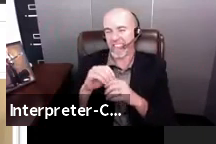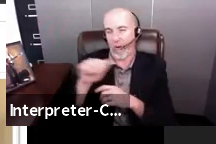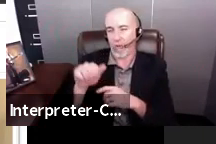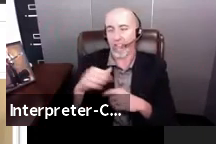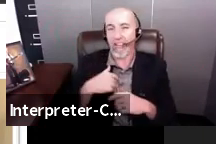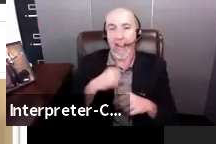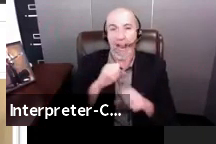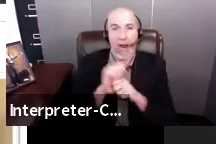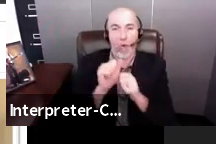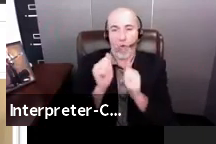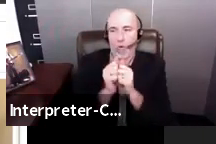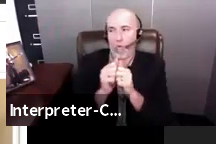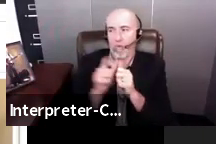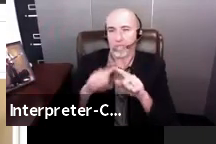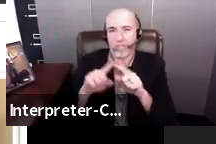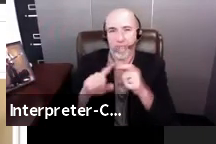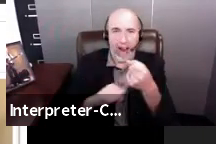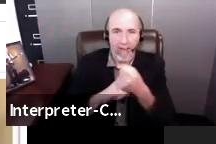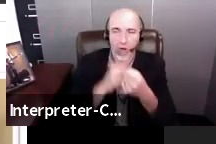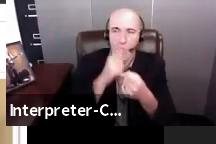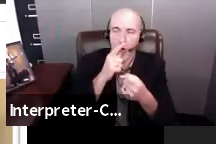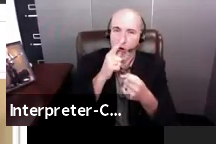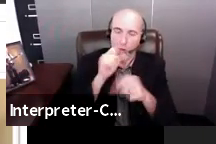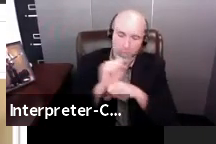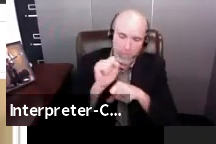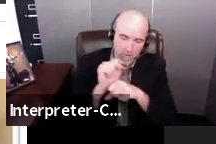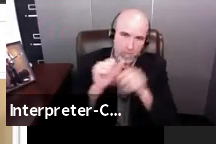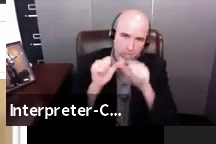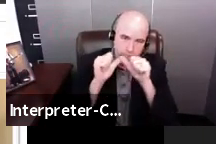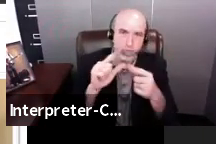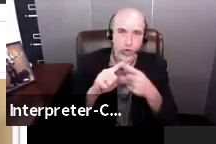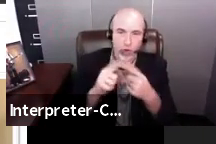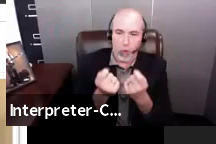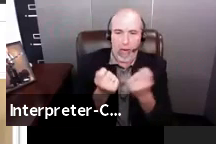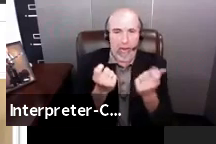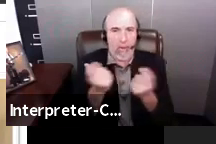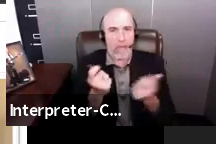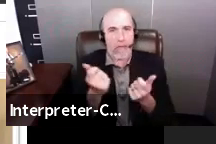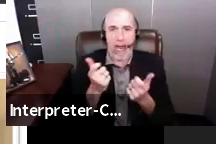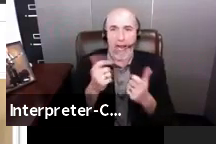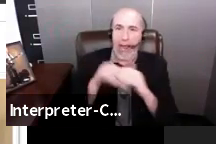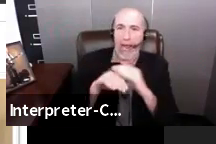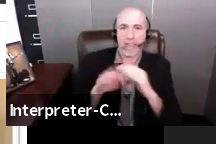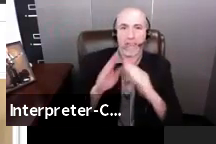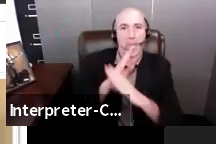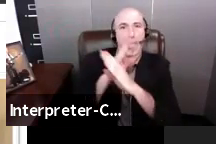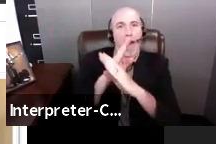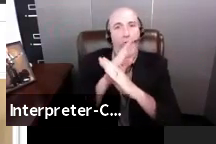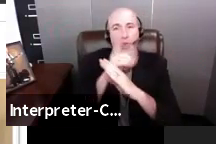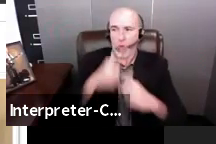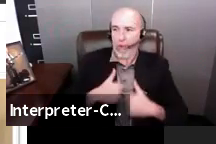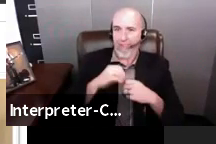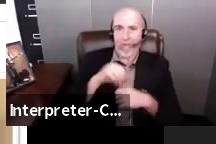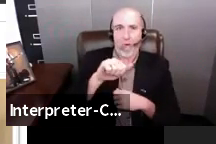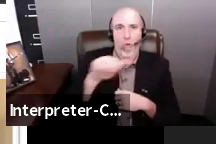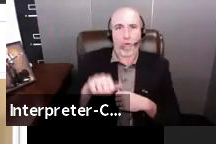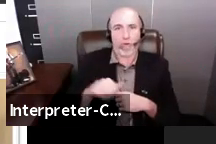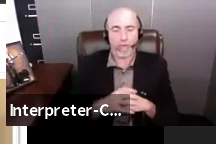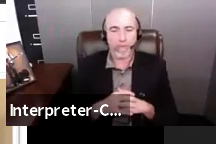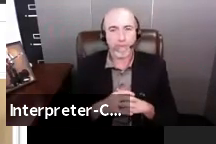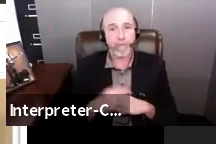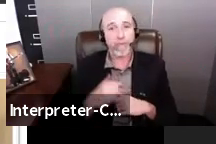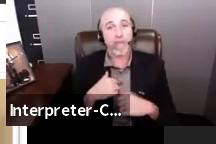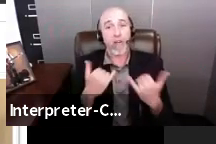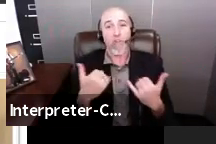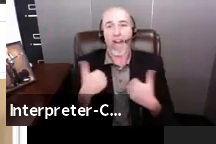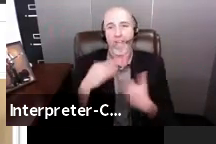of advocates that tirelessly endeavor to eliminate access barriers for people with disabilities living in Austin. I currently hold